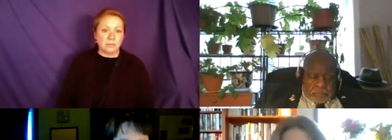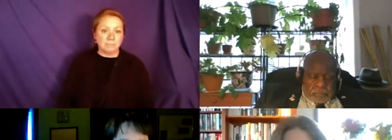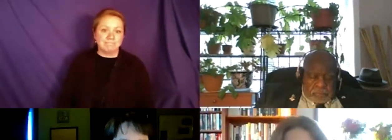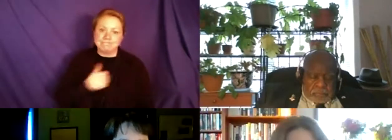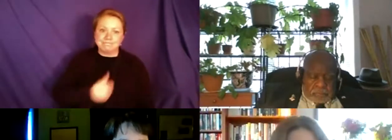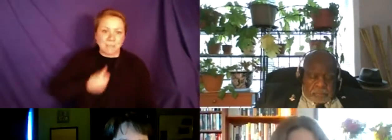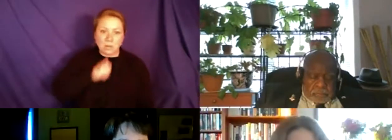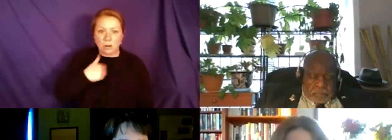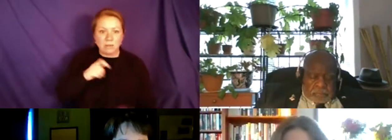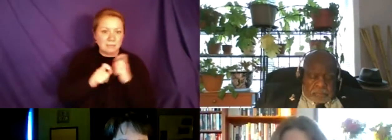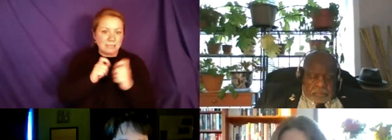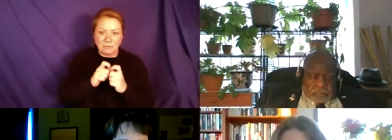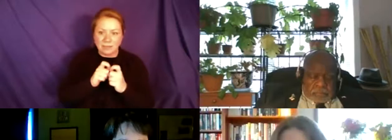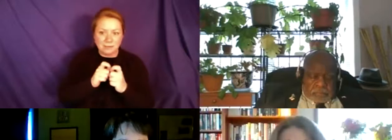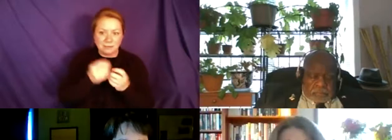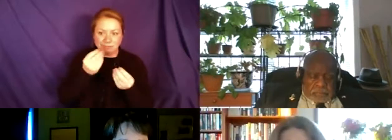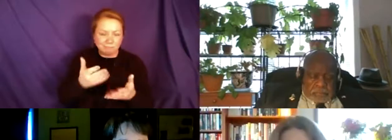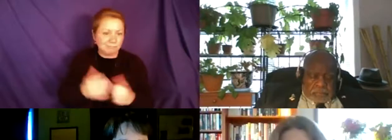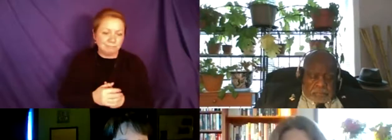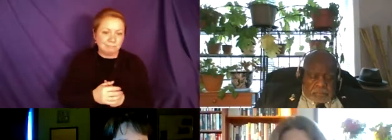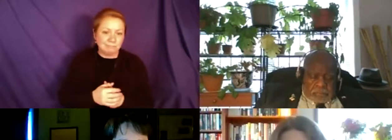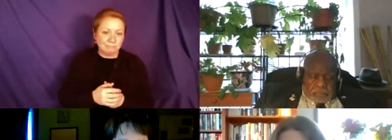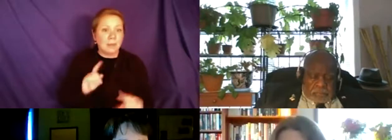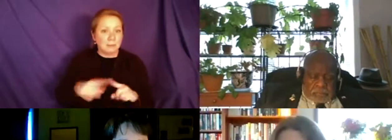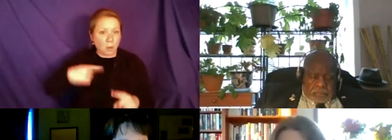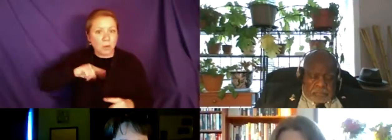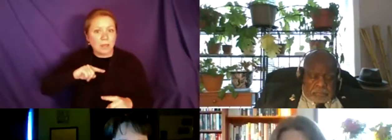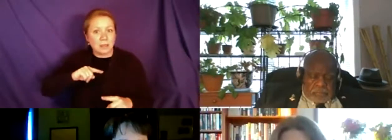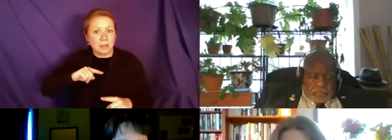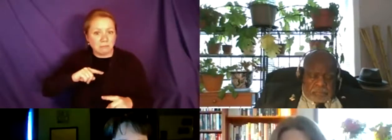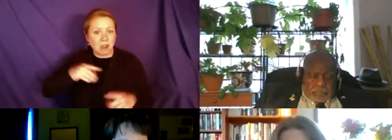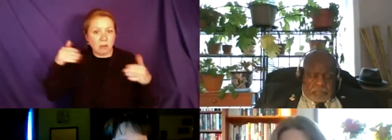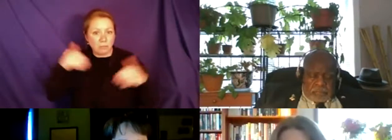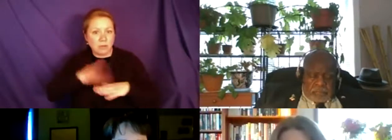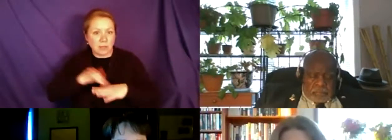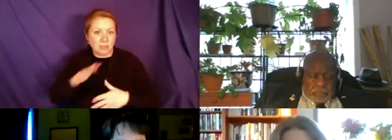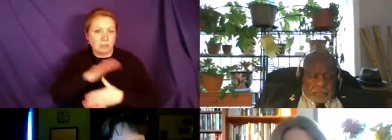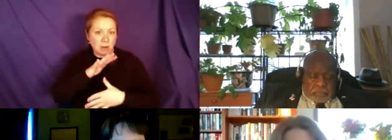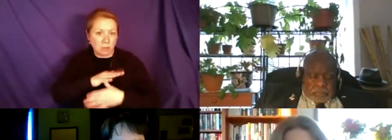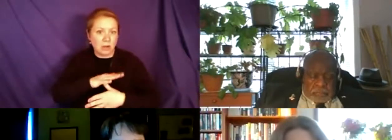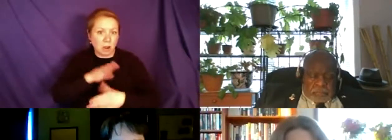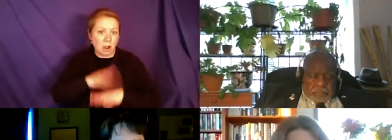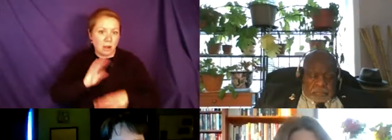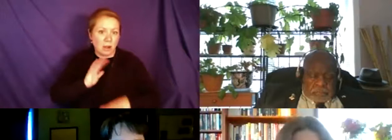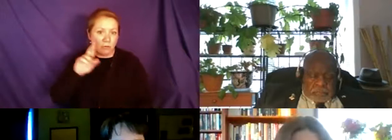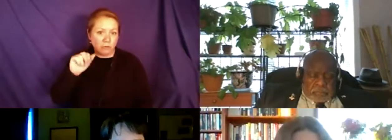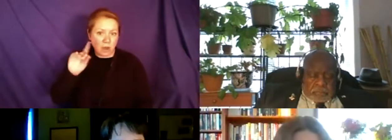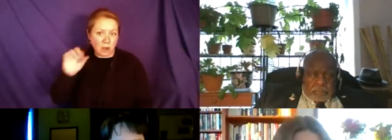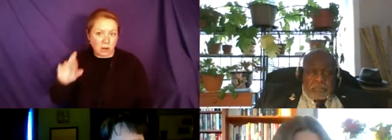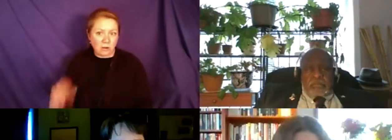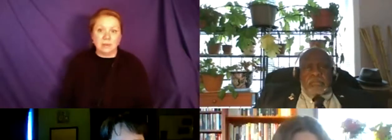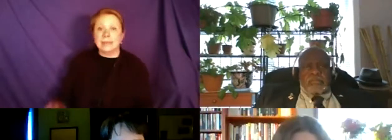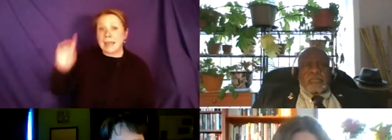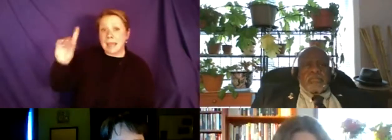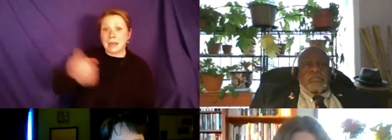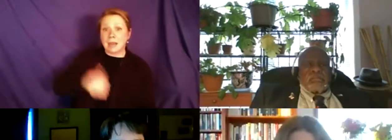have specifics beyond that, but other than assuring that it is a Dale priority and well on our radar screen. Well, I